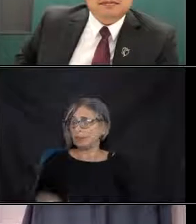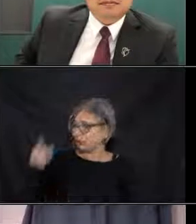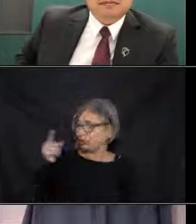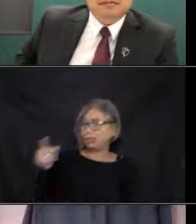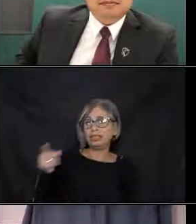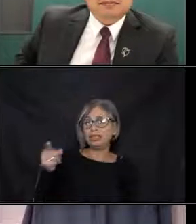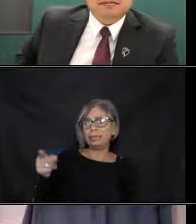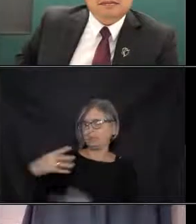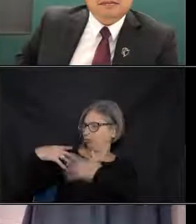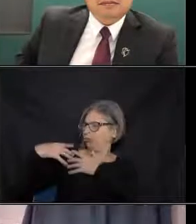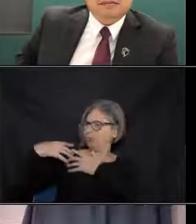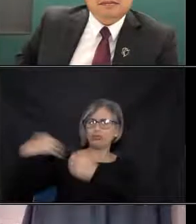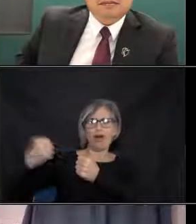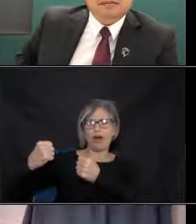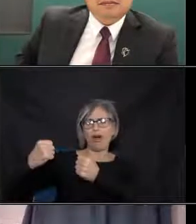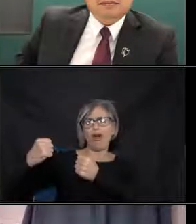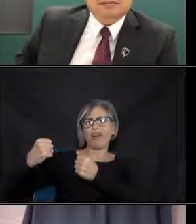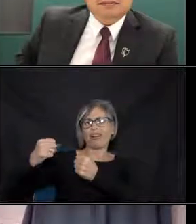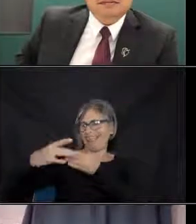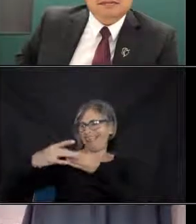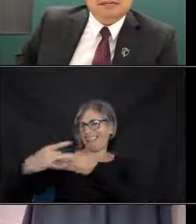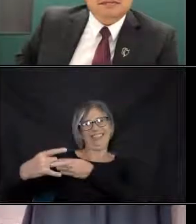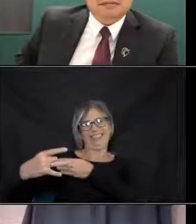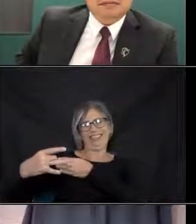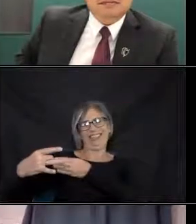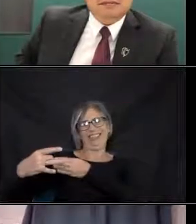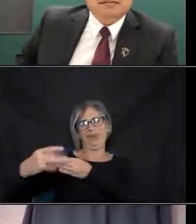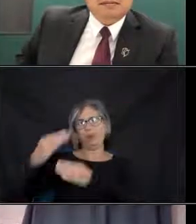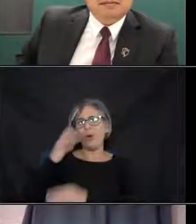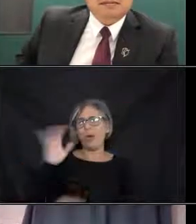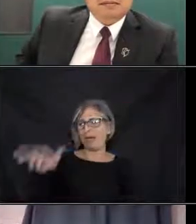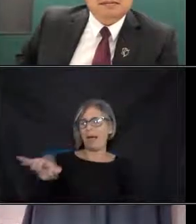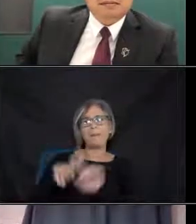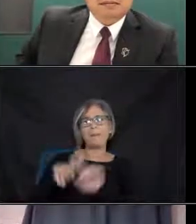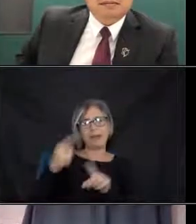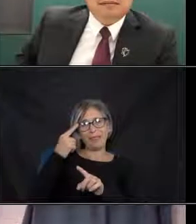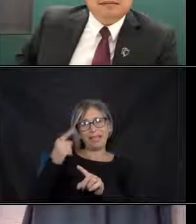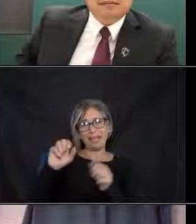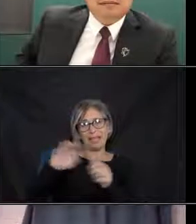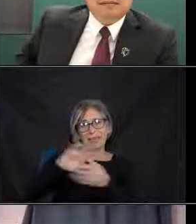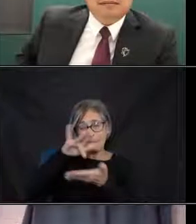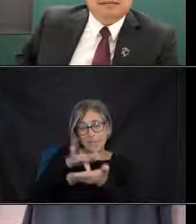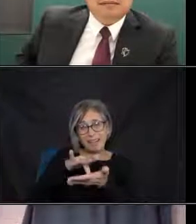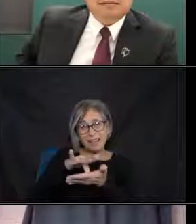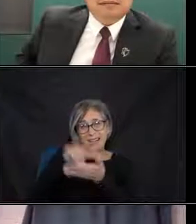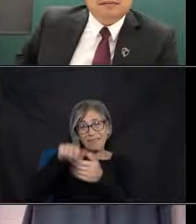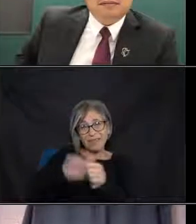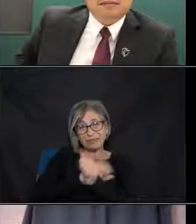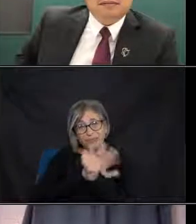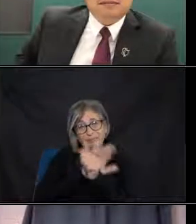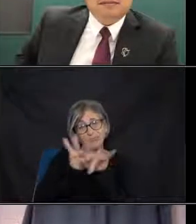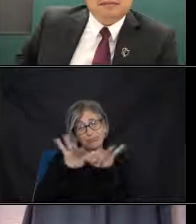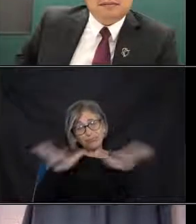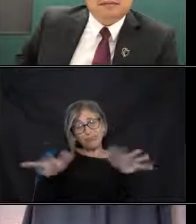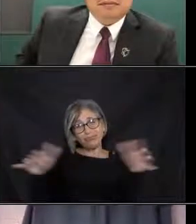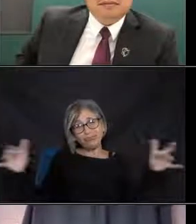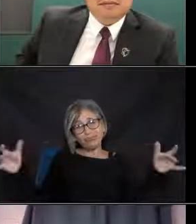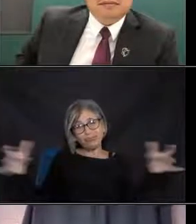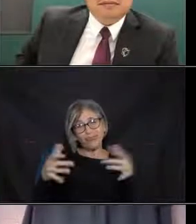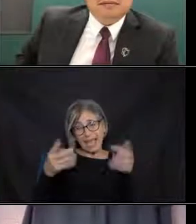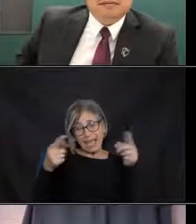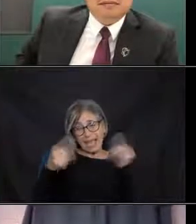She's been a strong, well-rounded leader. We've always known that. But I think in the midst of the storm and in the midst of some of the